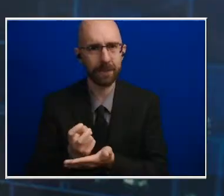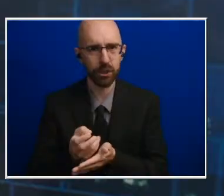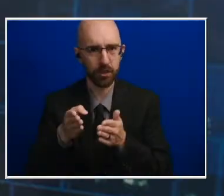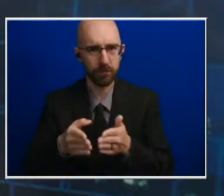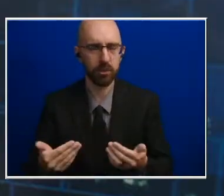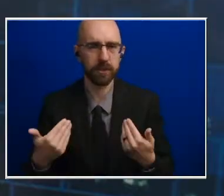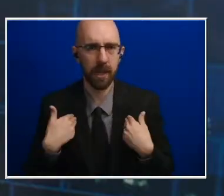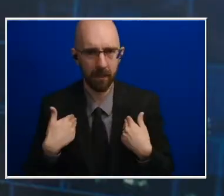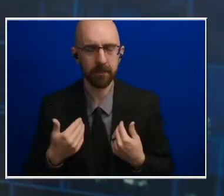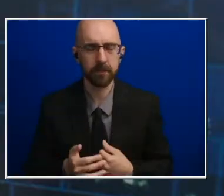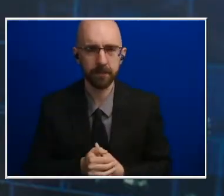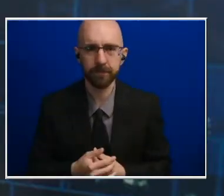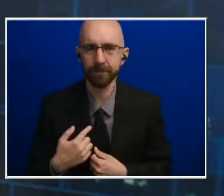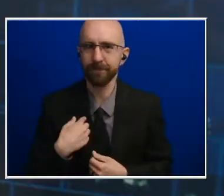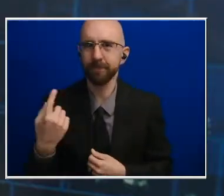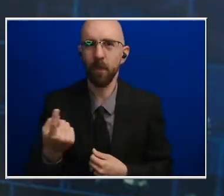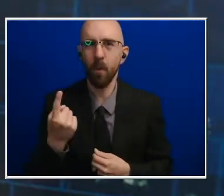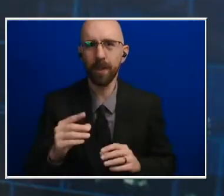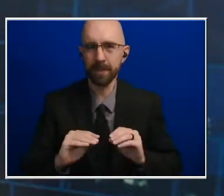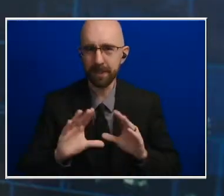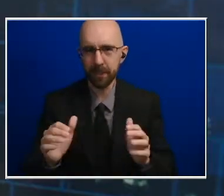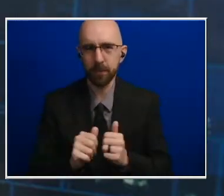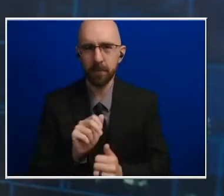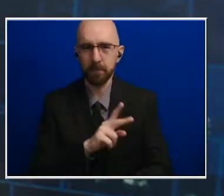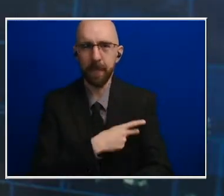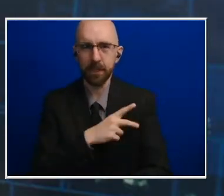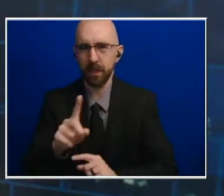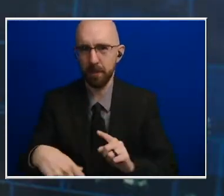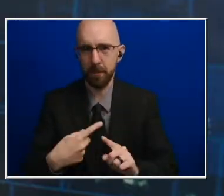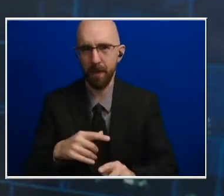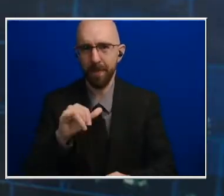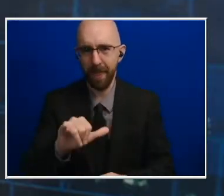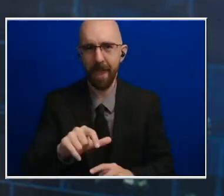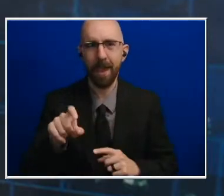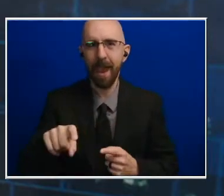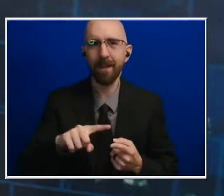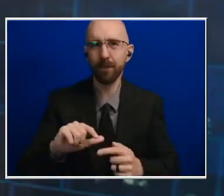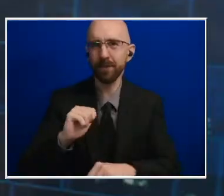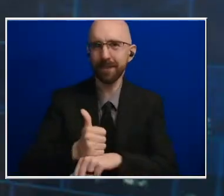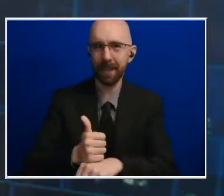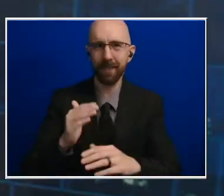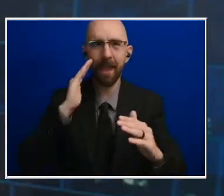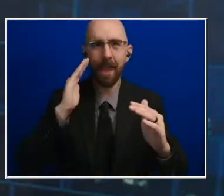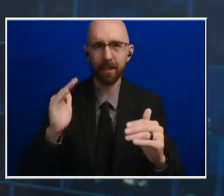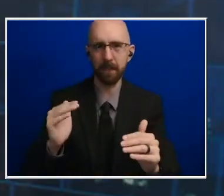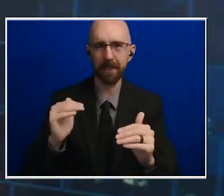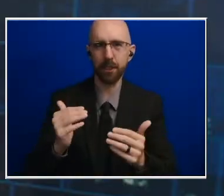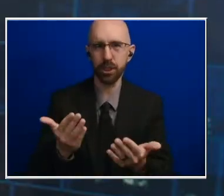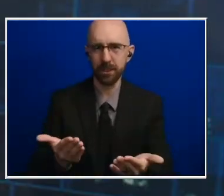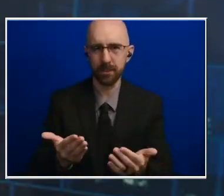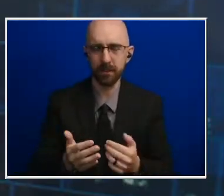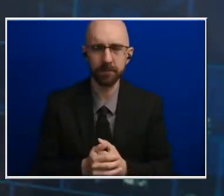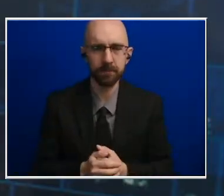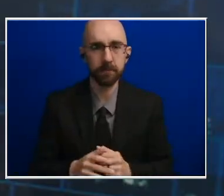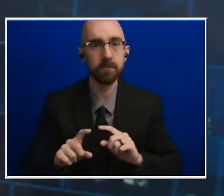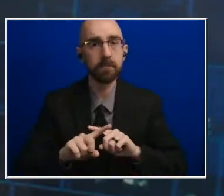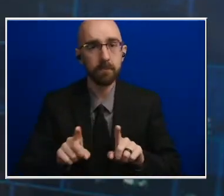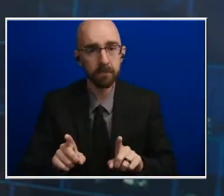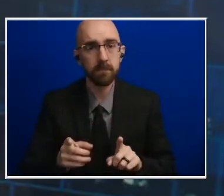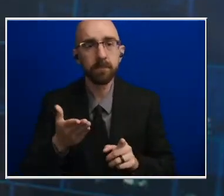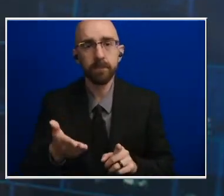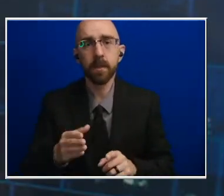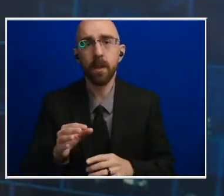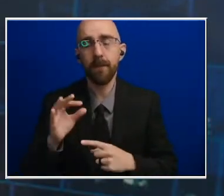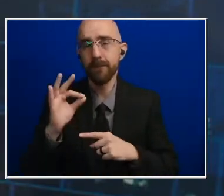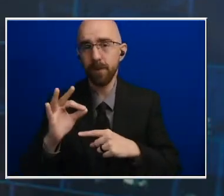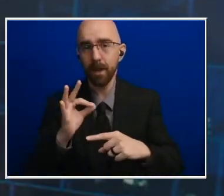I'm always very clear with patients about that. I think you have to set the right expectations. But there is a fraction of people that stop